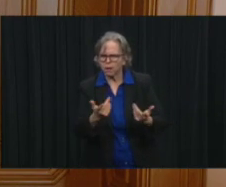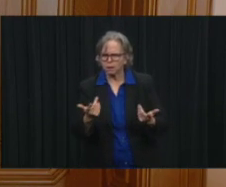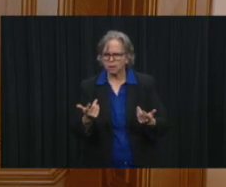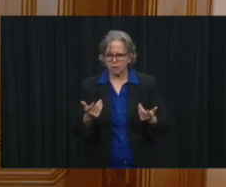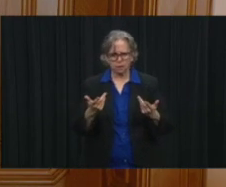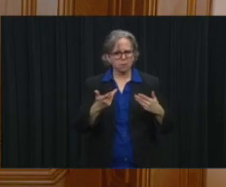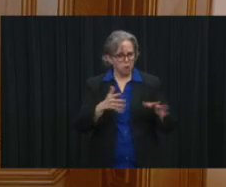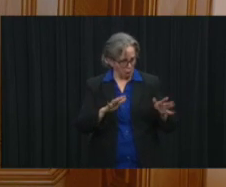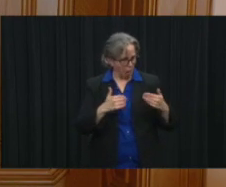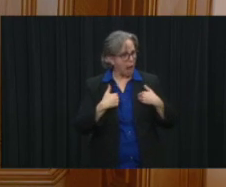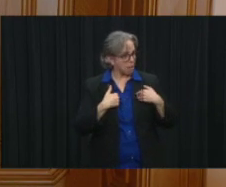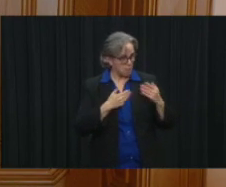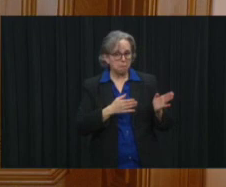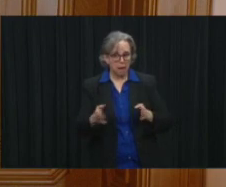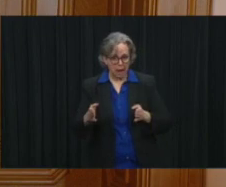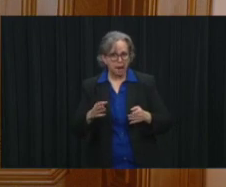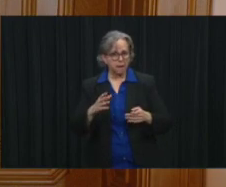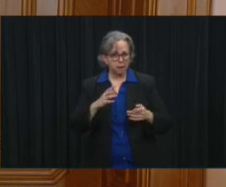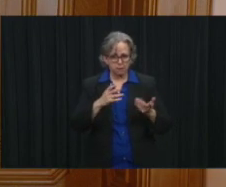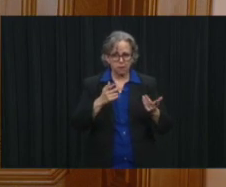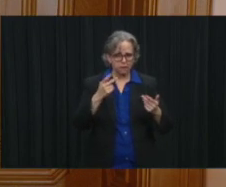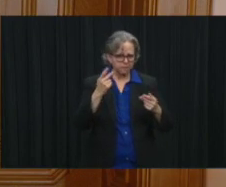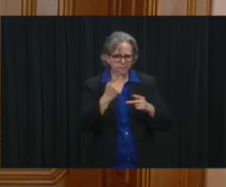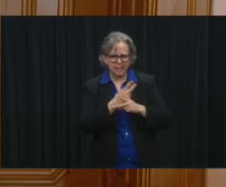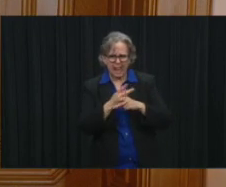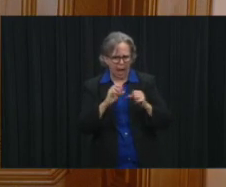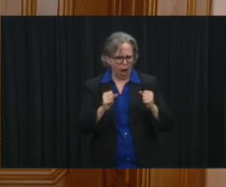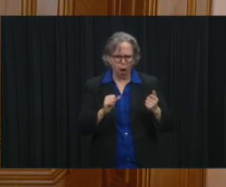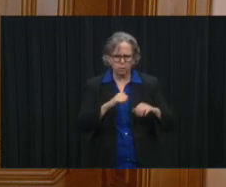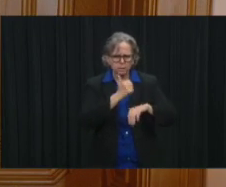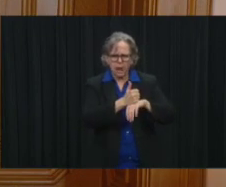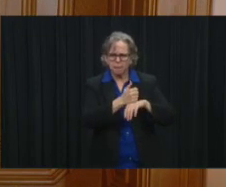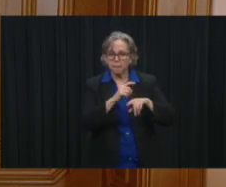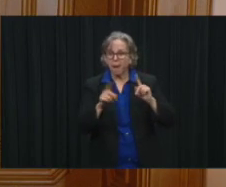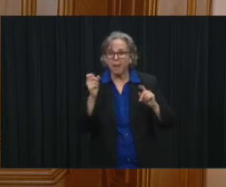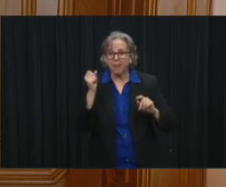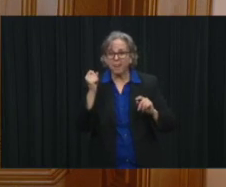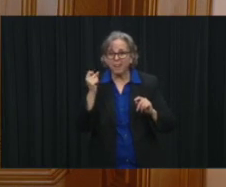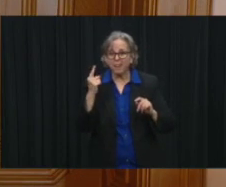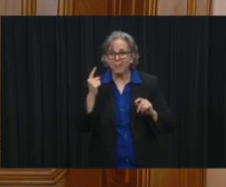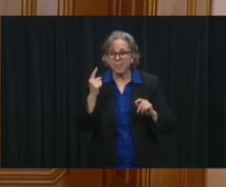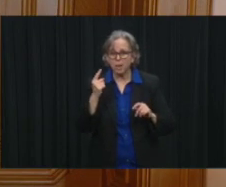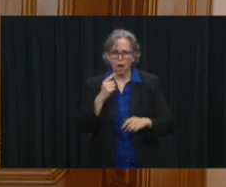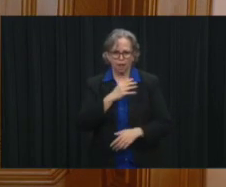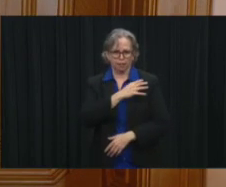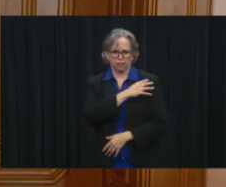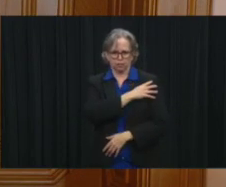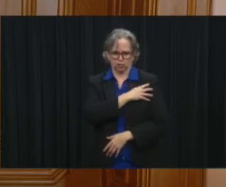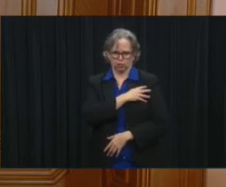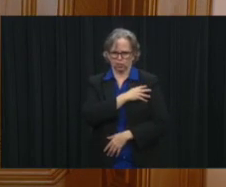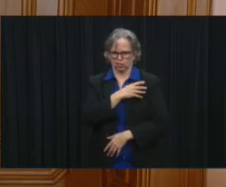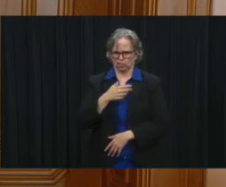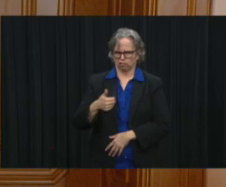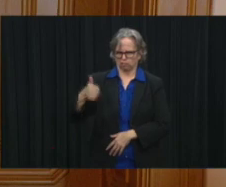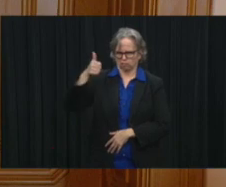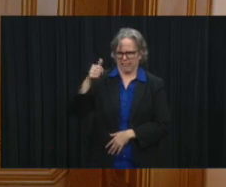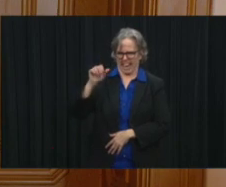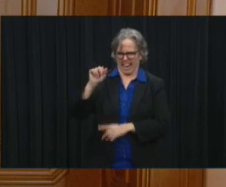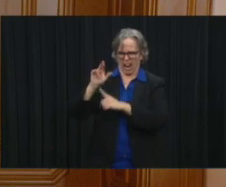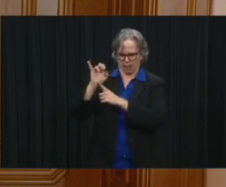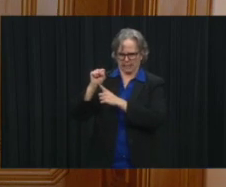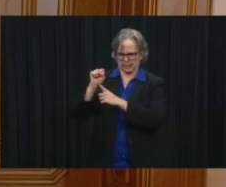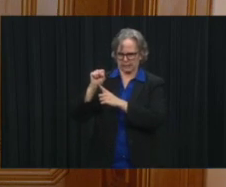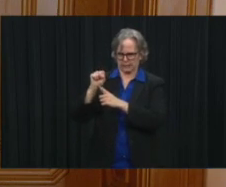these plans. But General Harris is not in his capacity really as head of the Guard, but in a